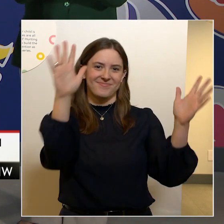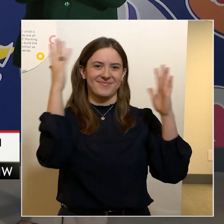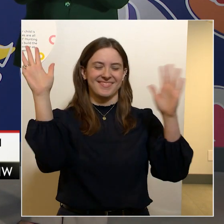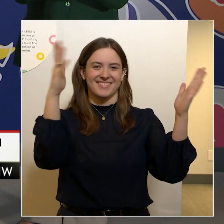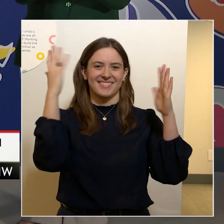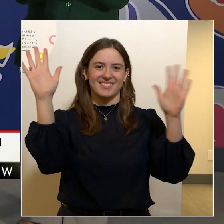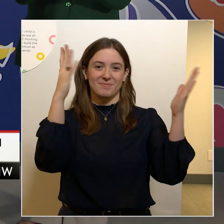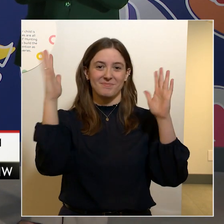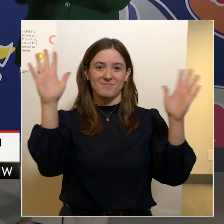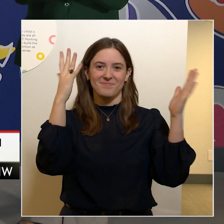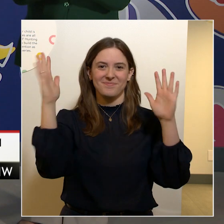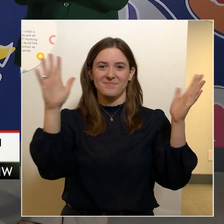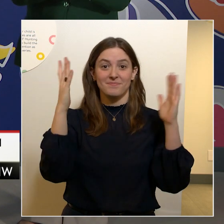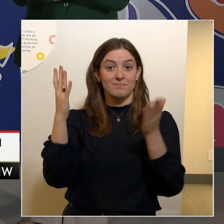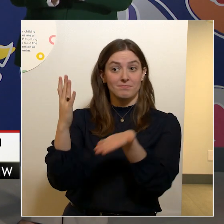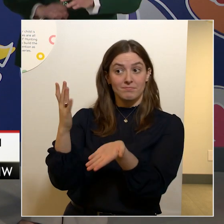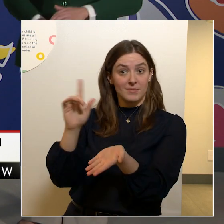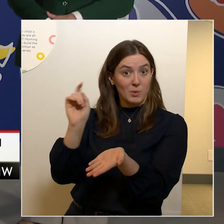Yes.